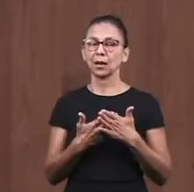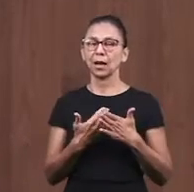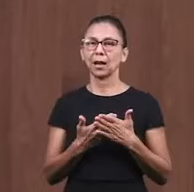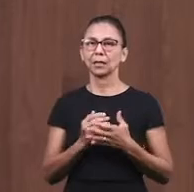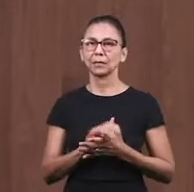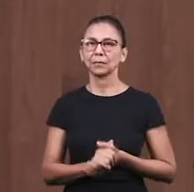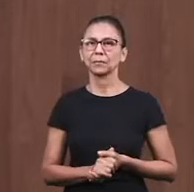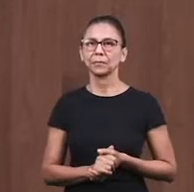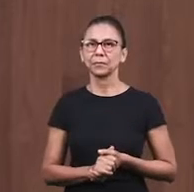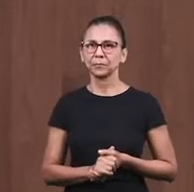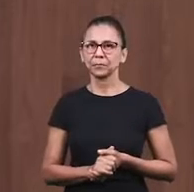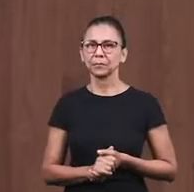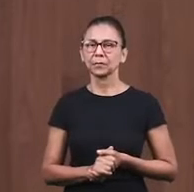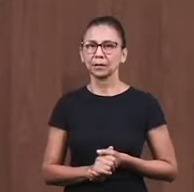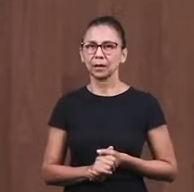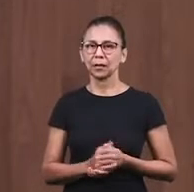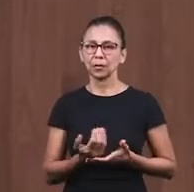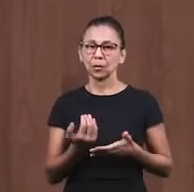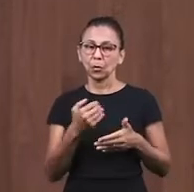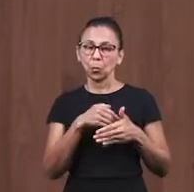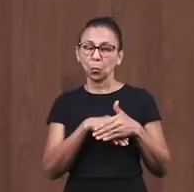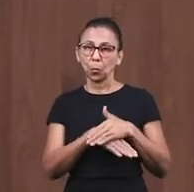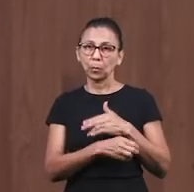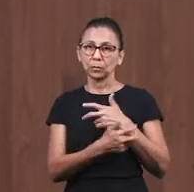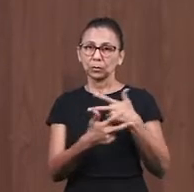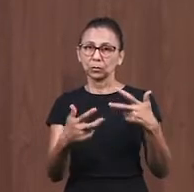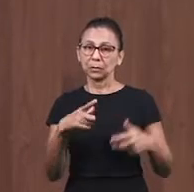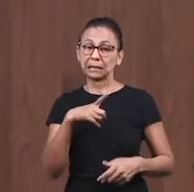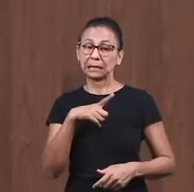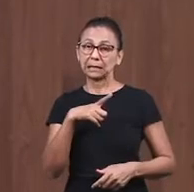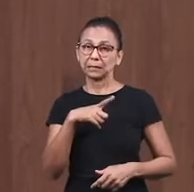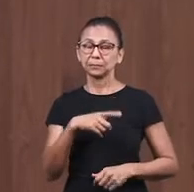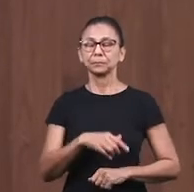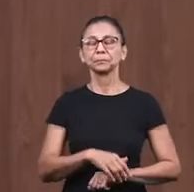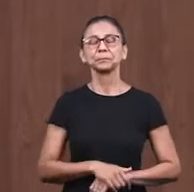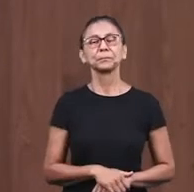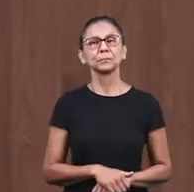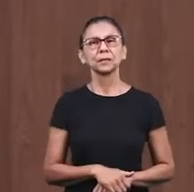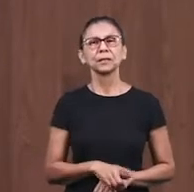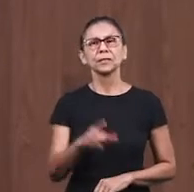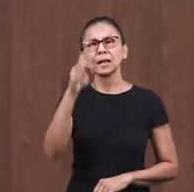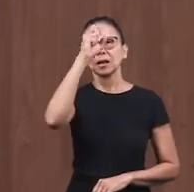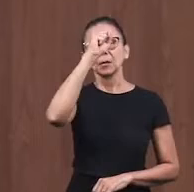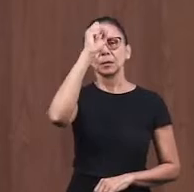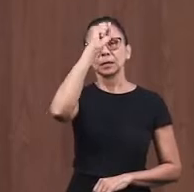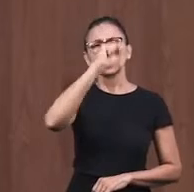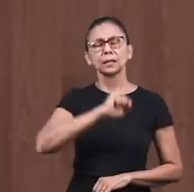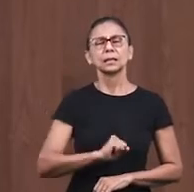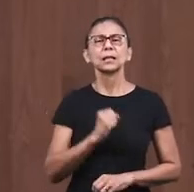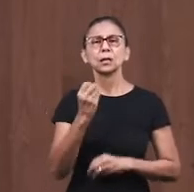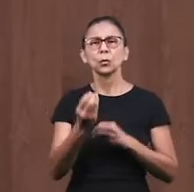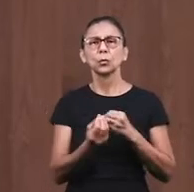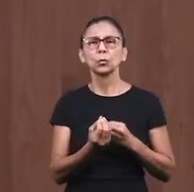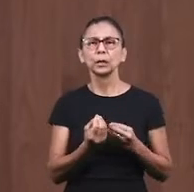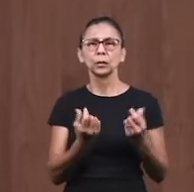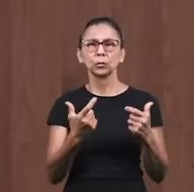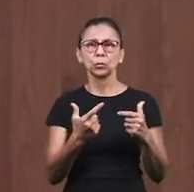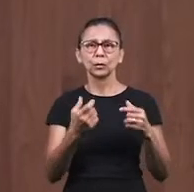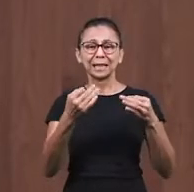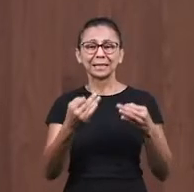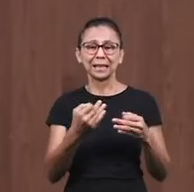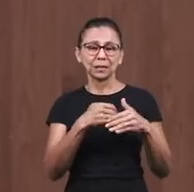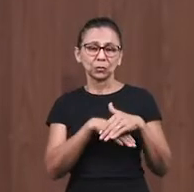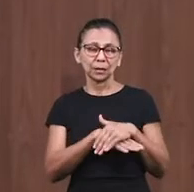lesson for today is keep the good deposit. And you are going to learn what is a good deposit and how